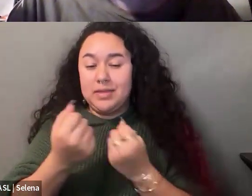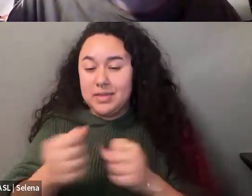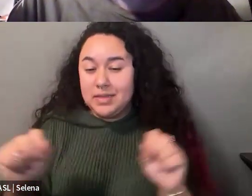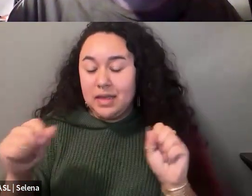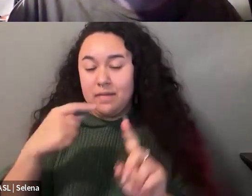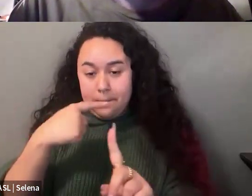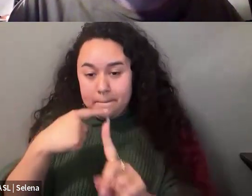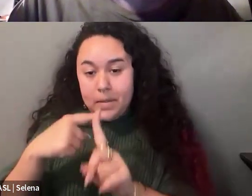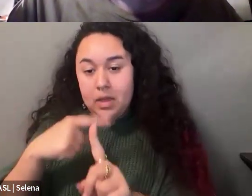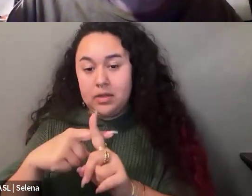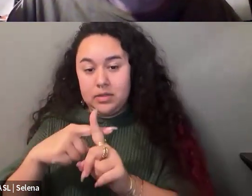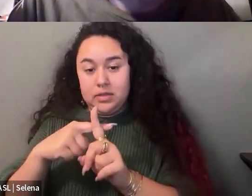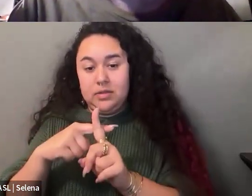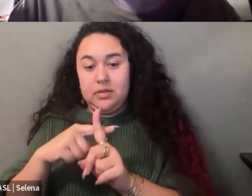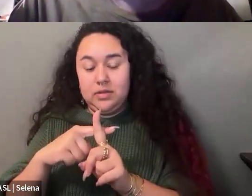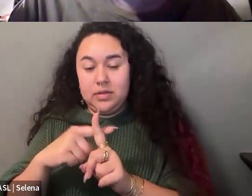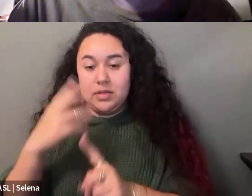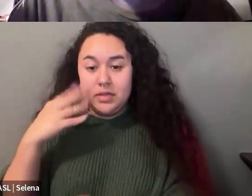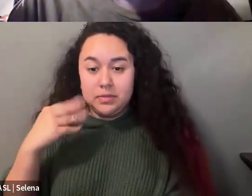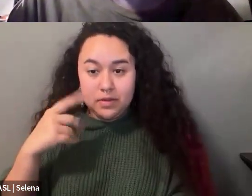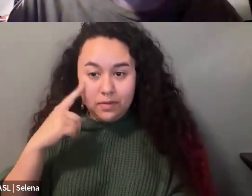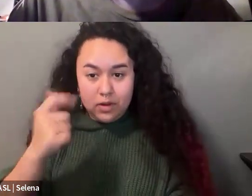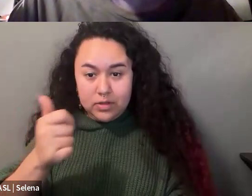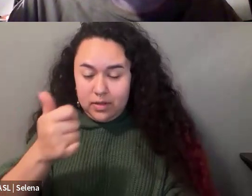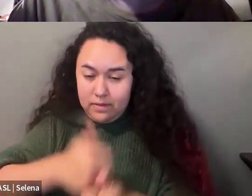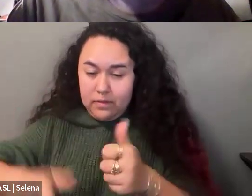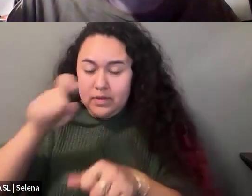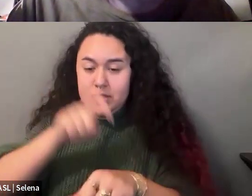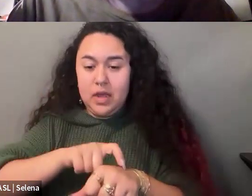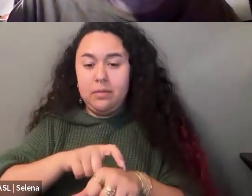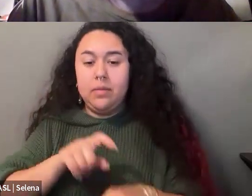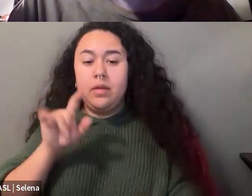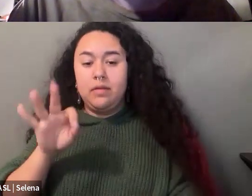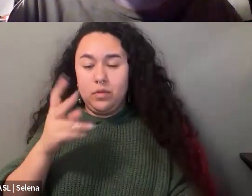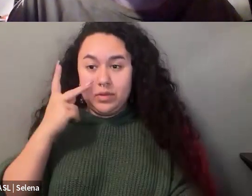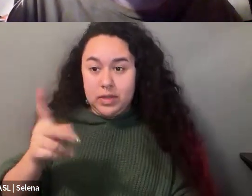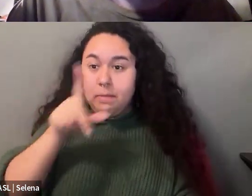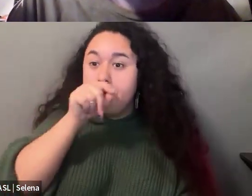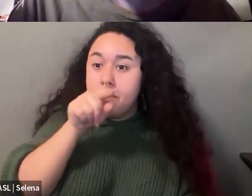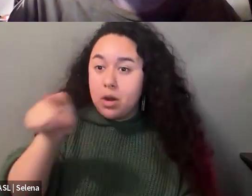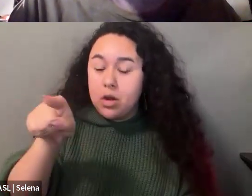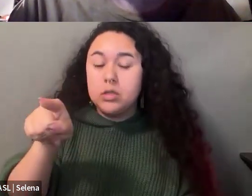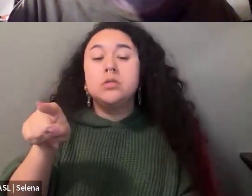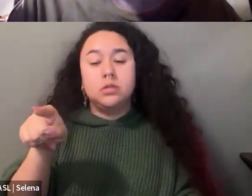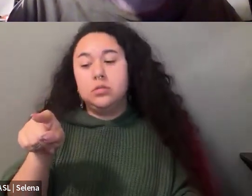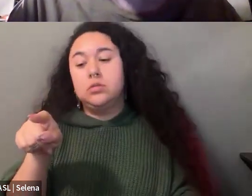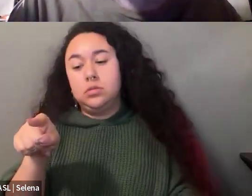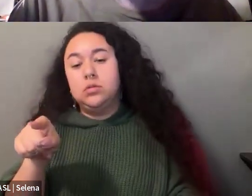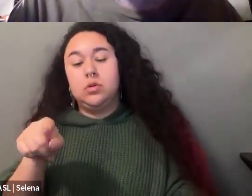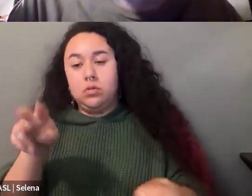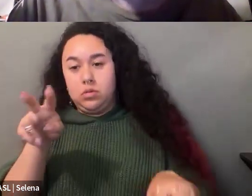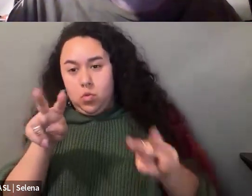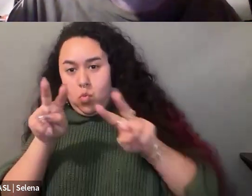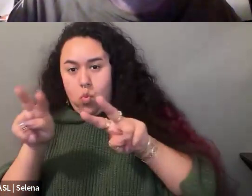and positive like experience every time where you see the birds and you